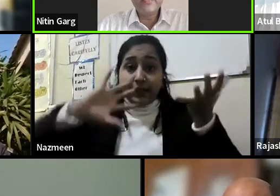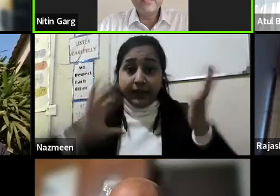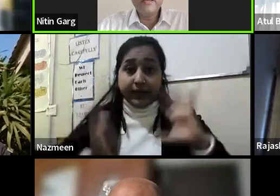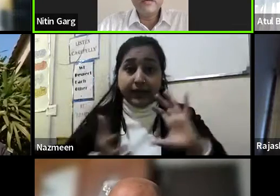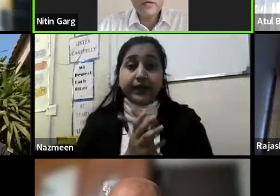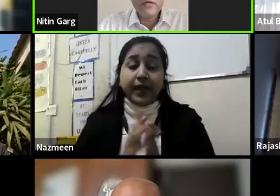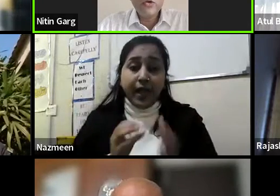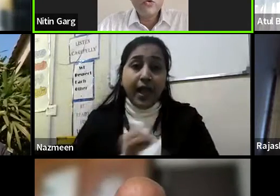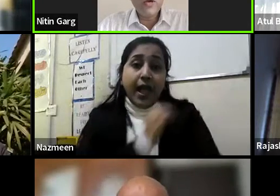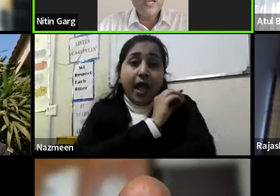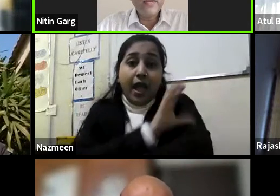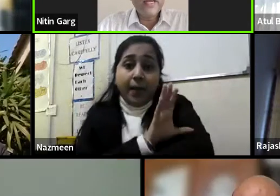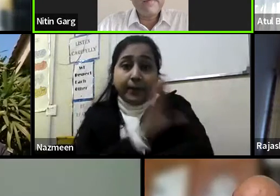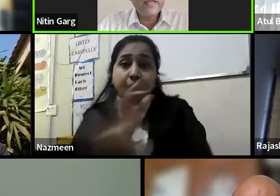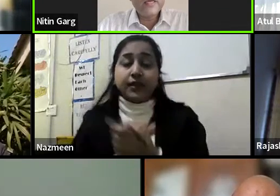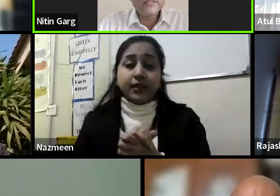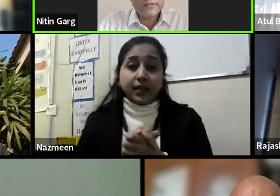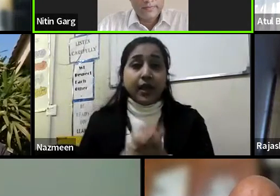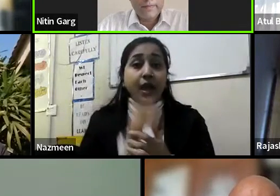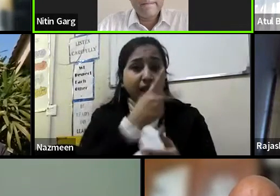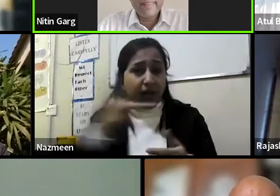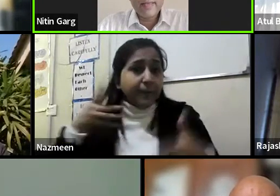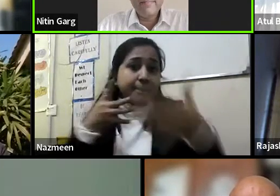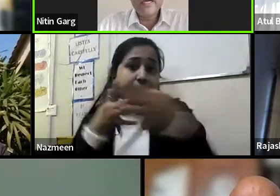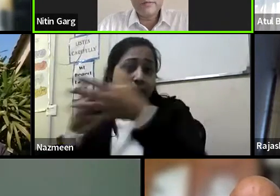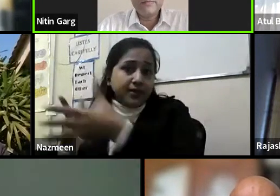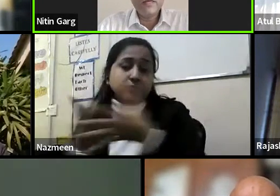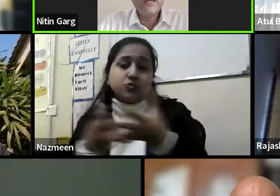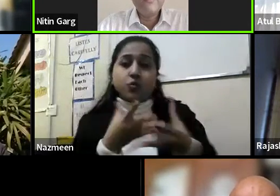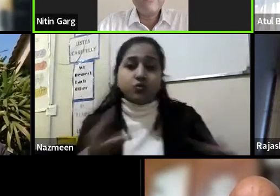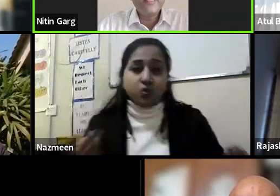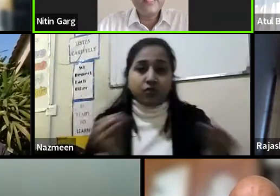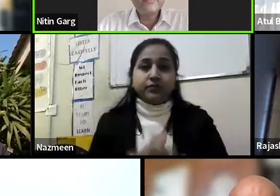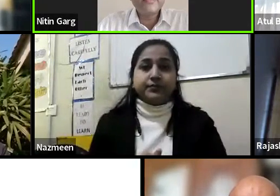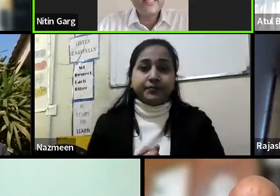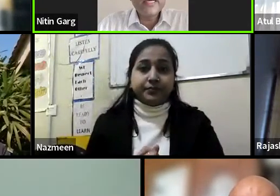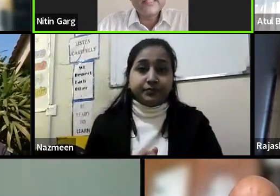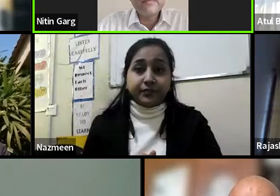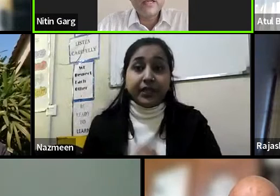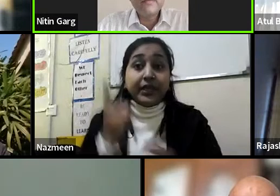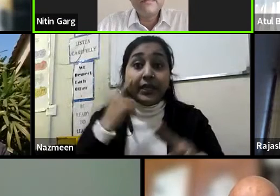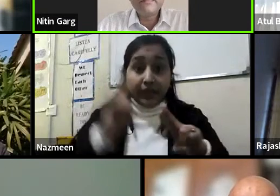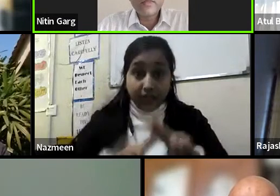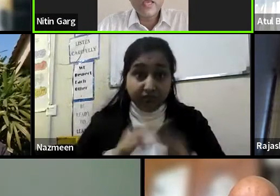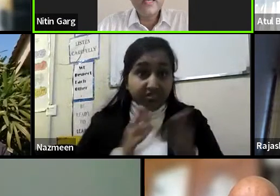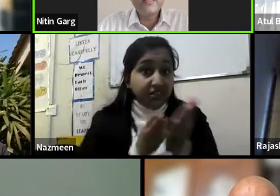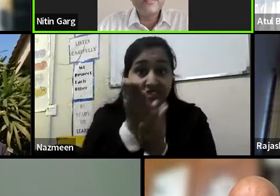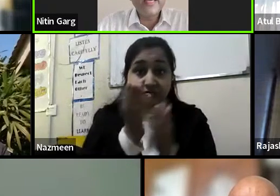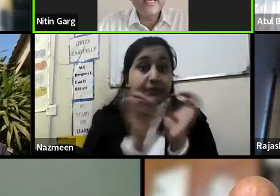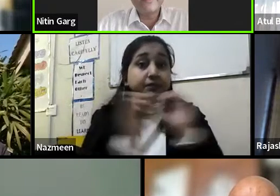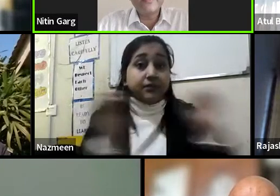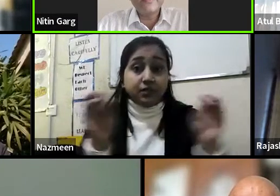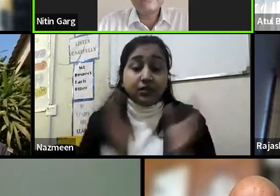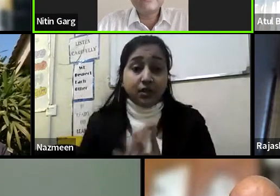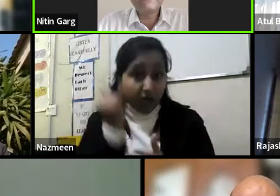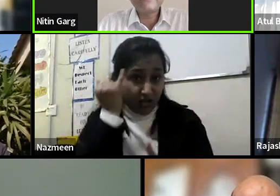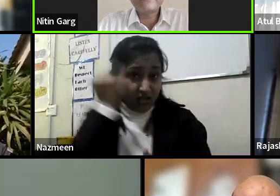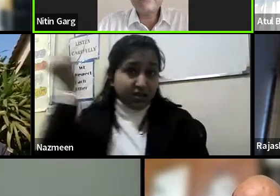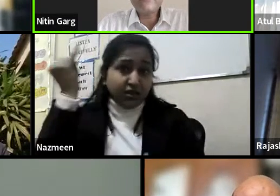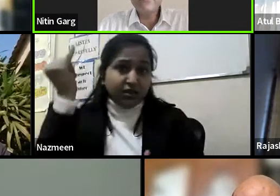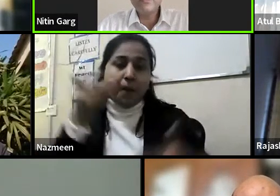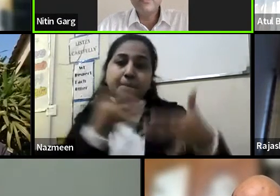the ability to eliminate barriers, but when it is inaccessible, it creates